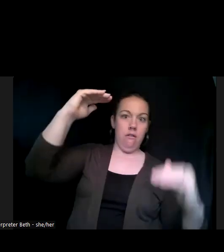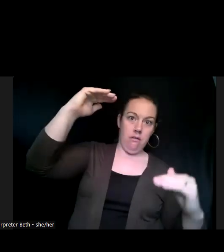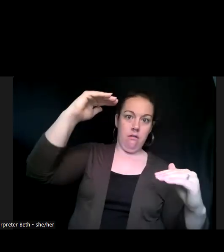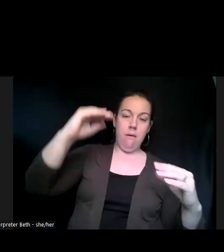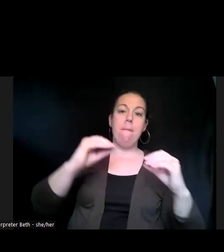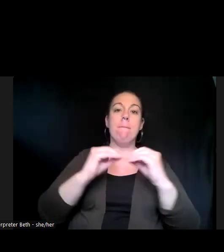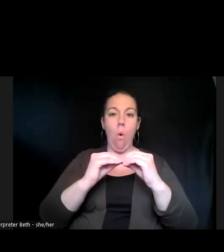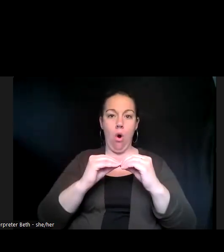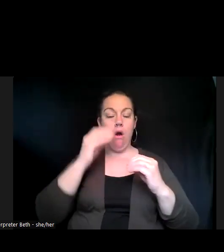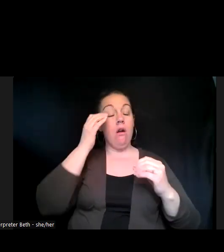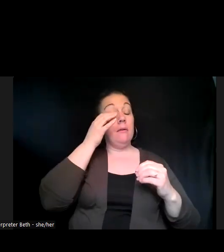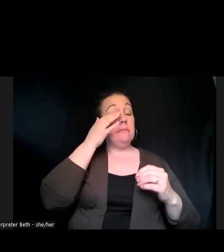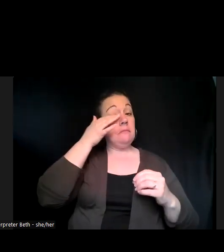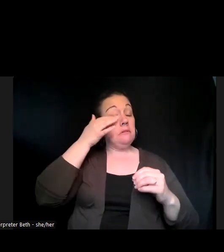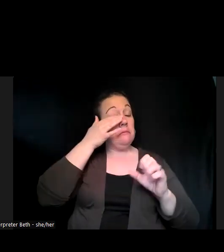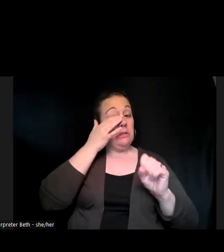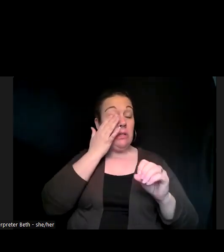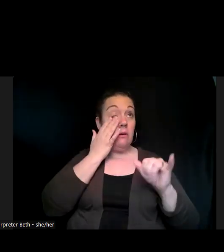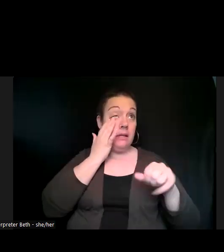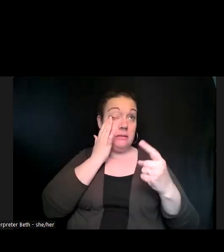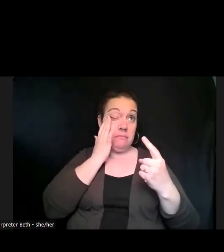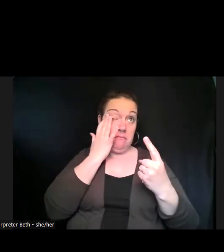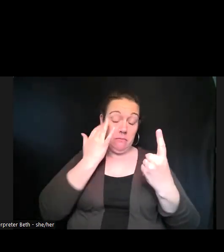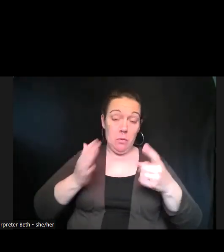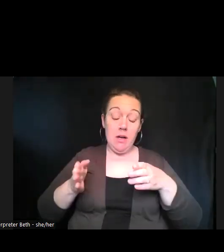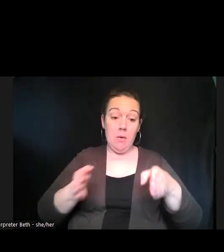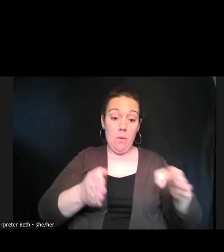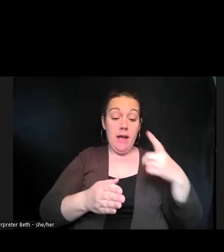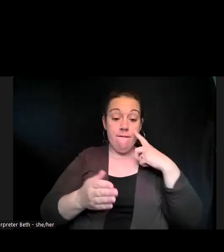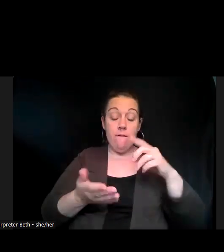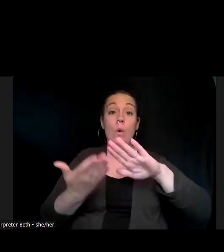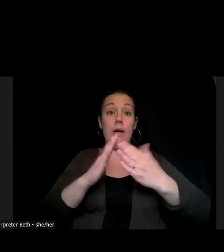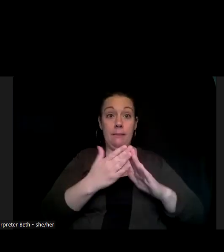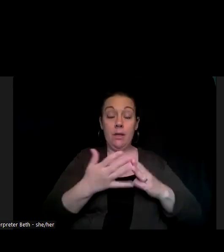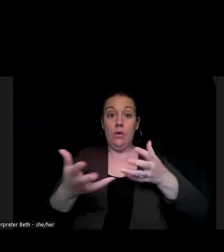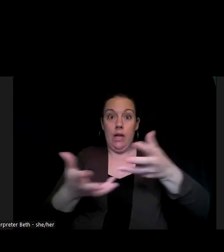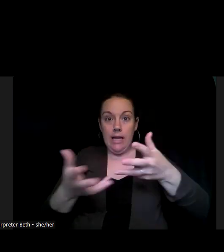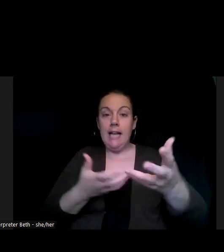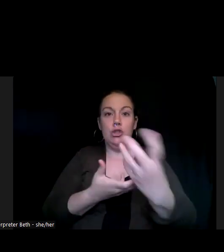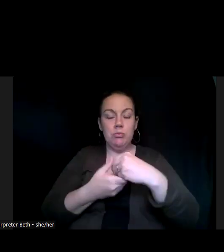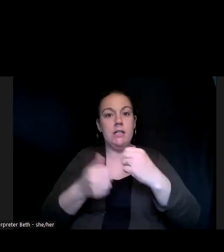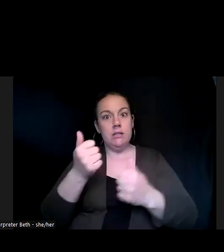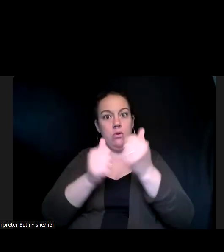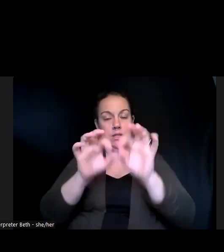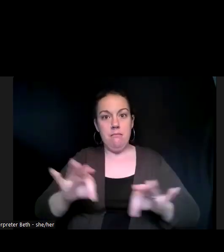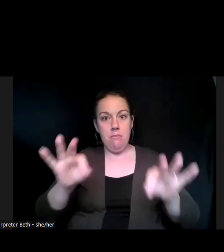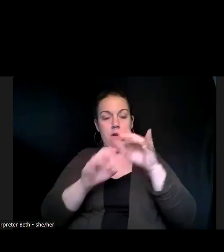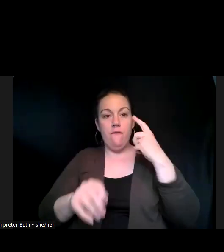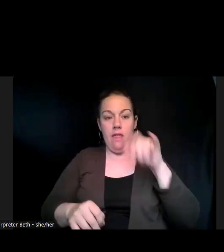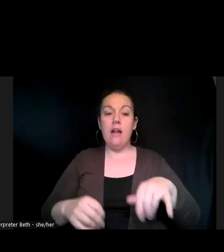That's really a way for communities and districts to be working together to be thinking about this. In particular, we should be looking